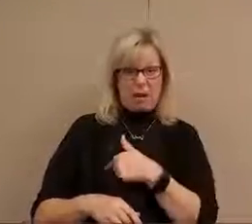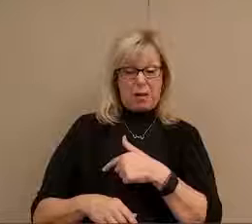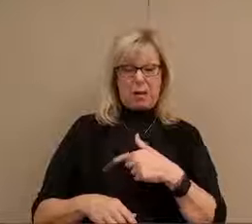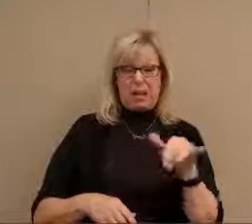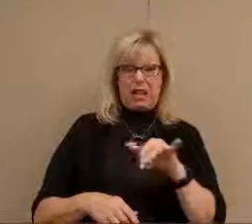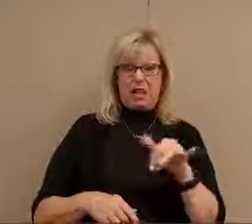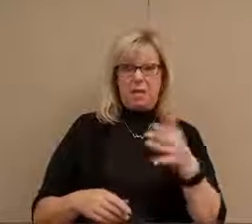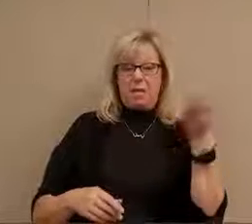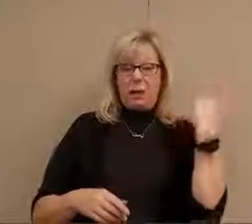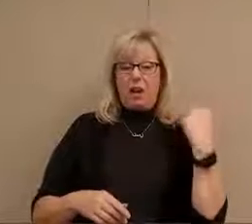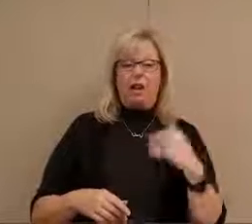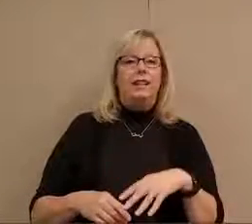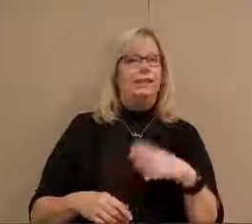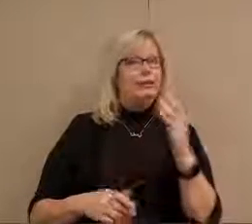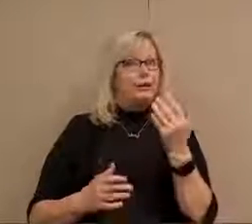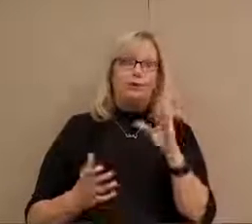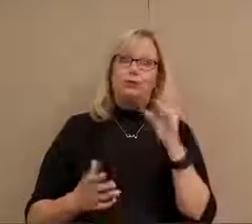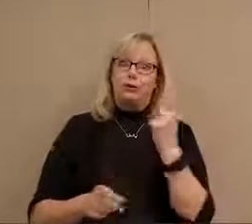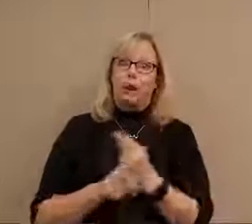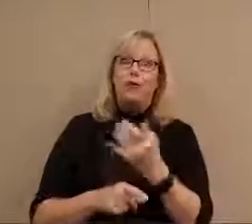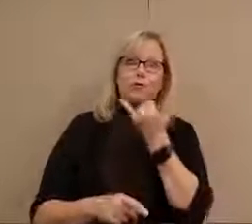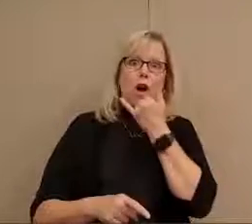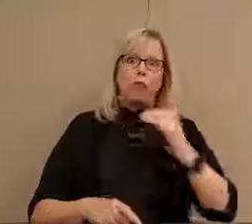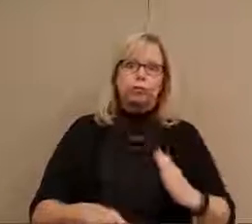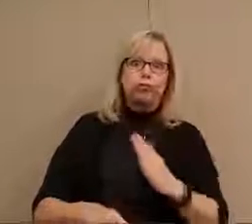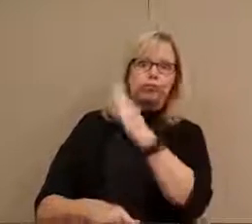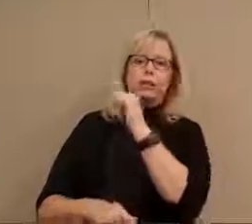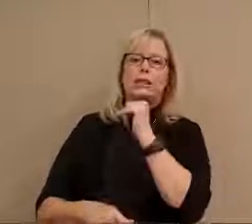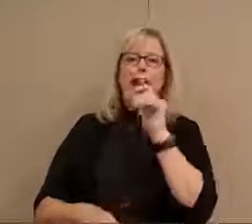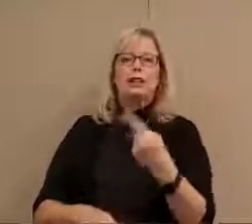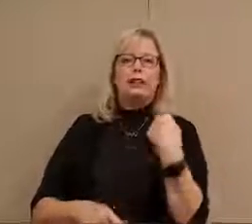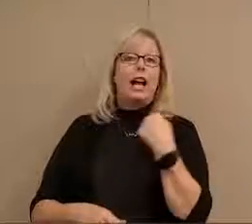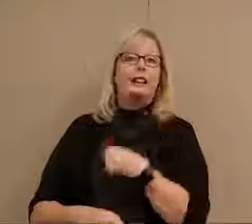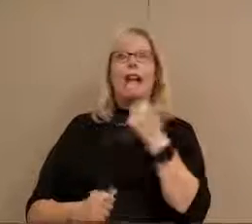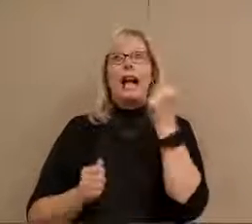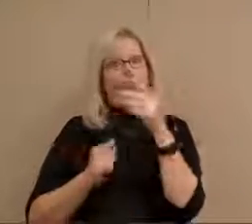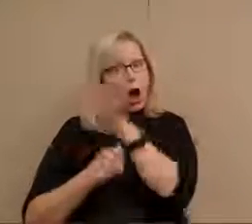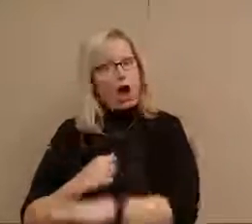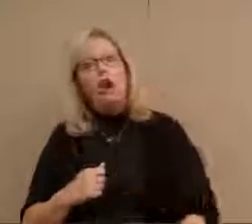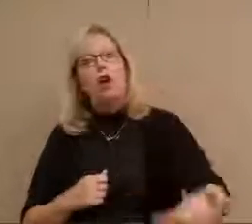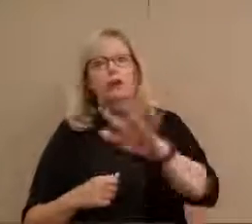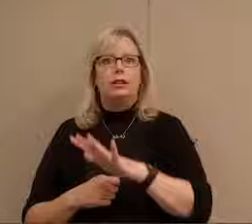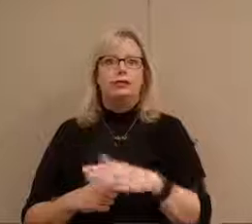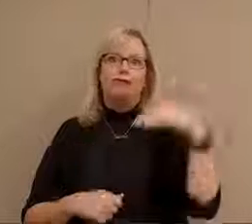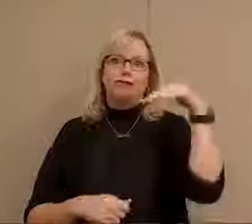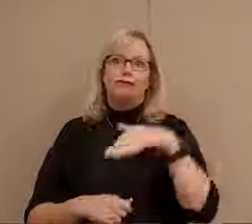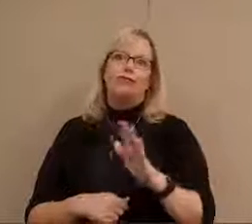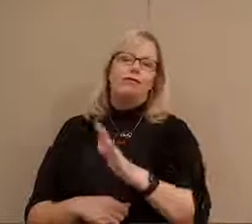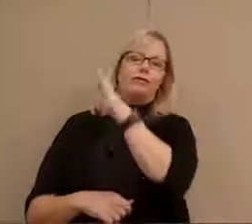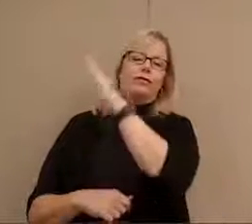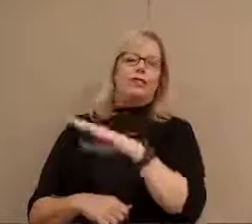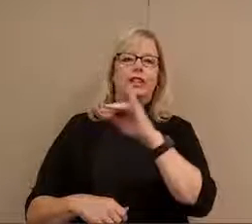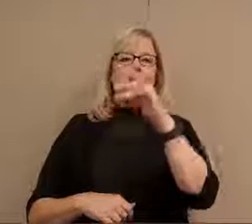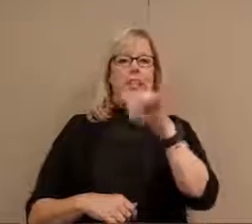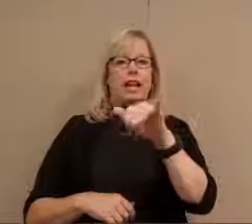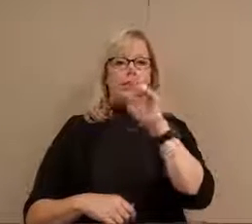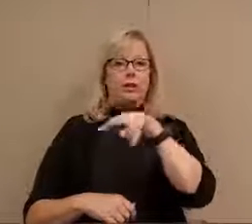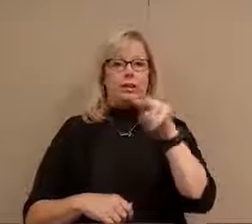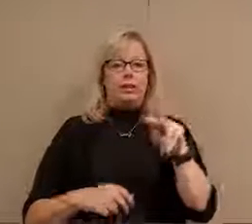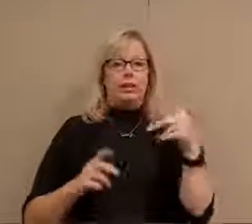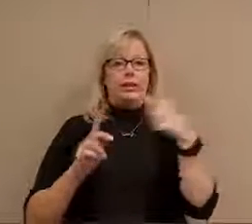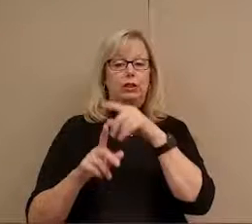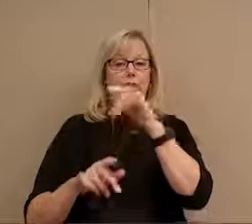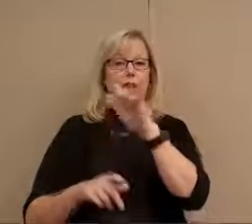No, we're going the wrong direction for sure. Not just us though, everywhere, unfortunately. For July 22nd through July